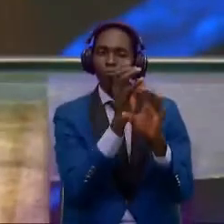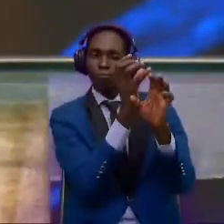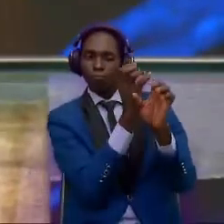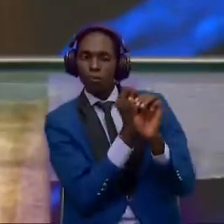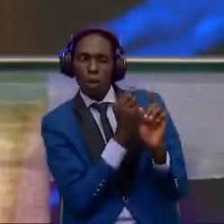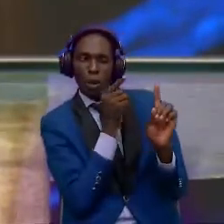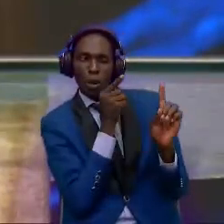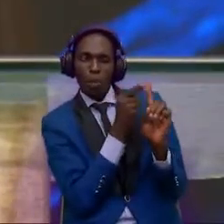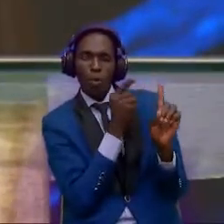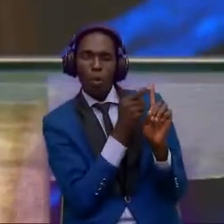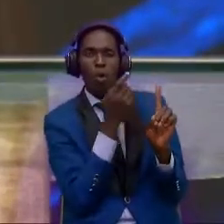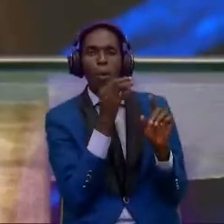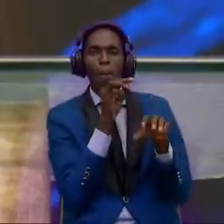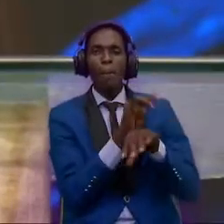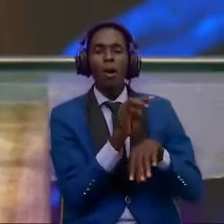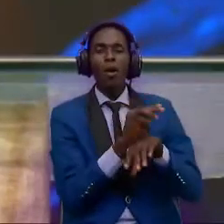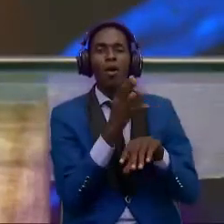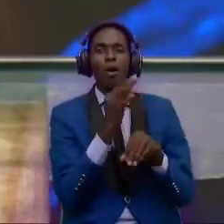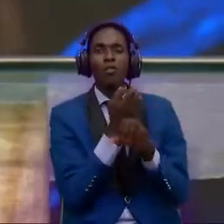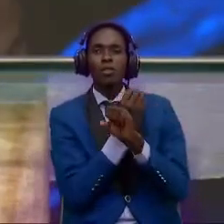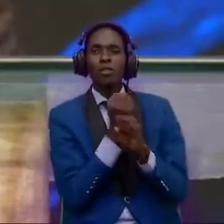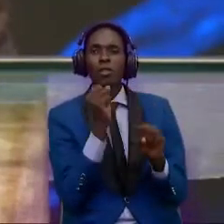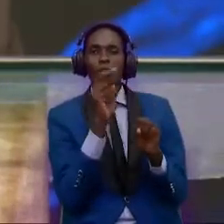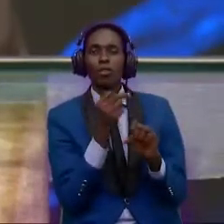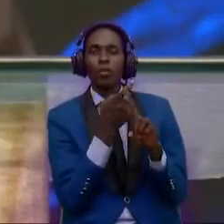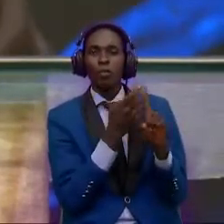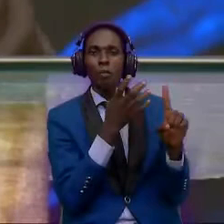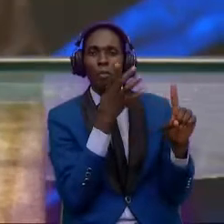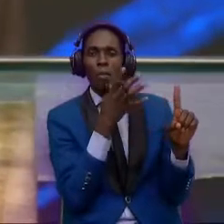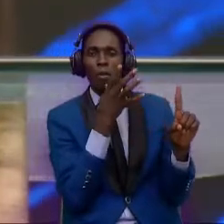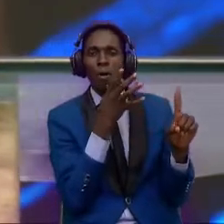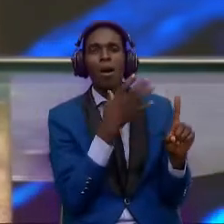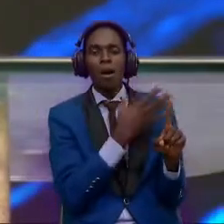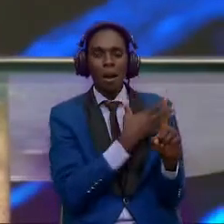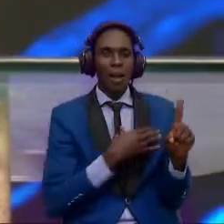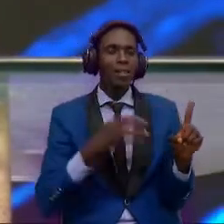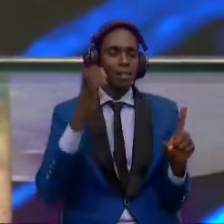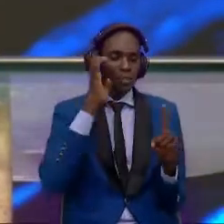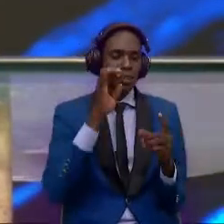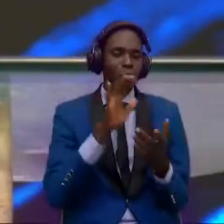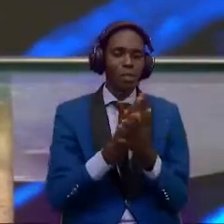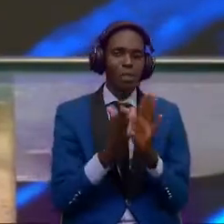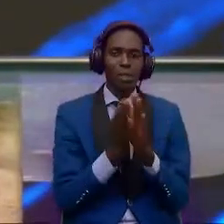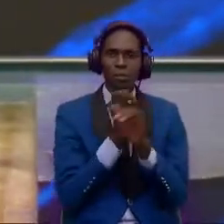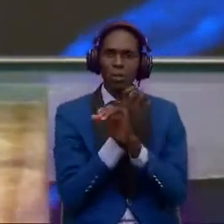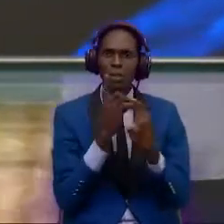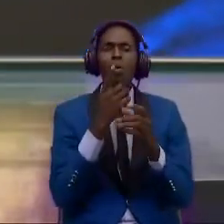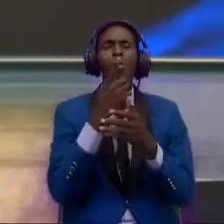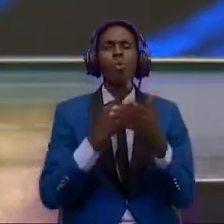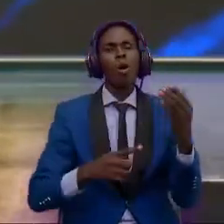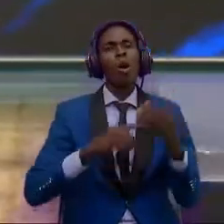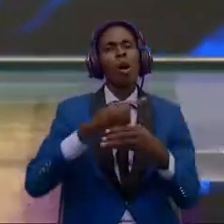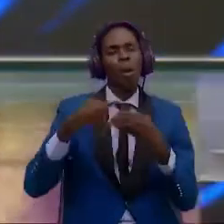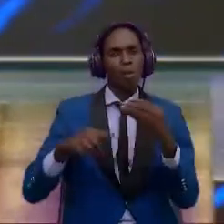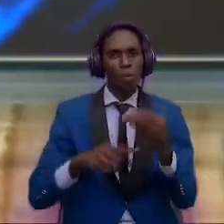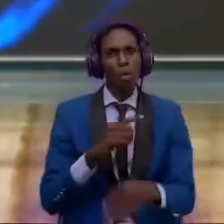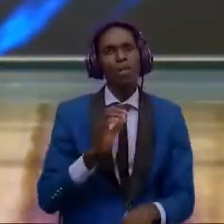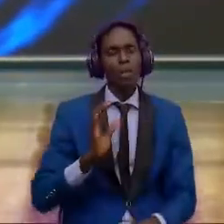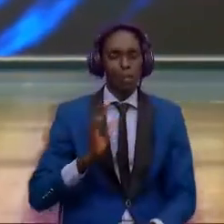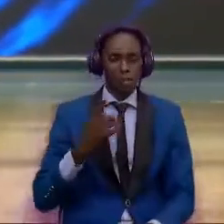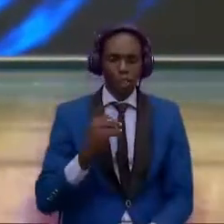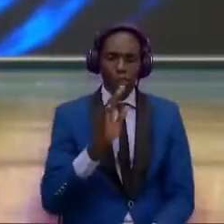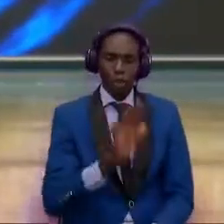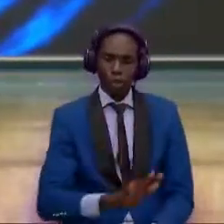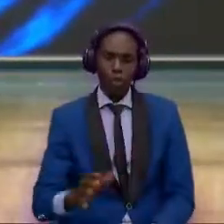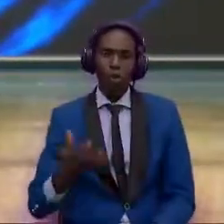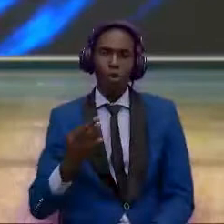message of salvation and believed and was saved. If he could be saved, I bought the children of our